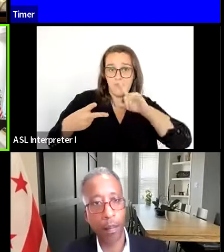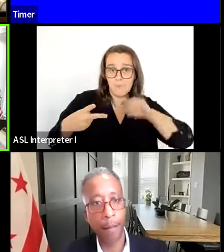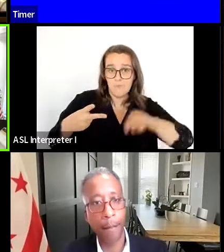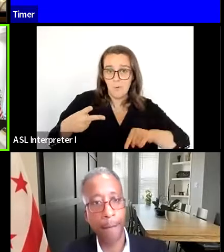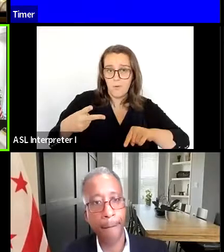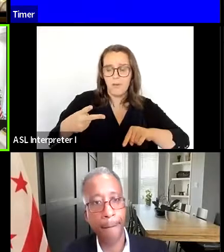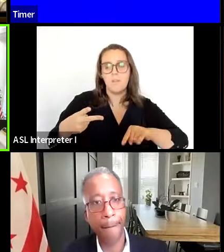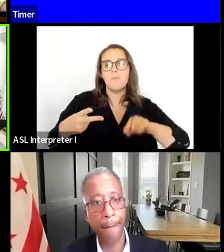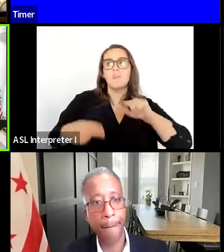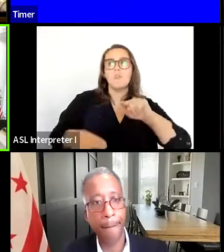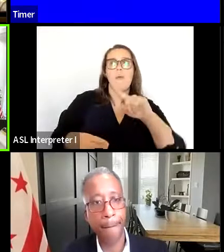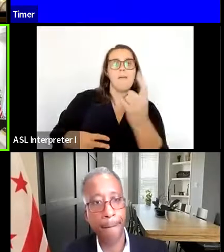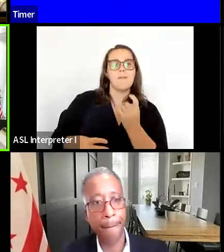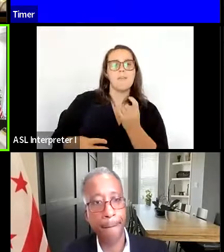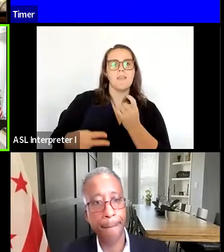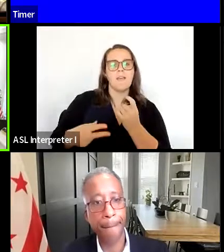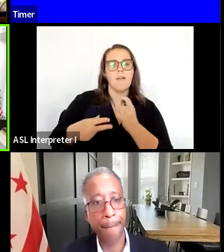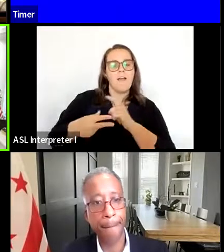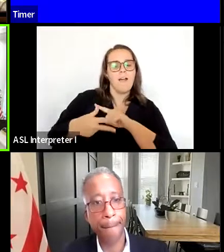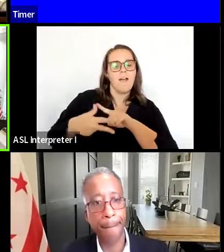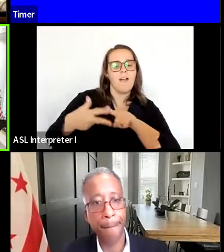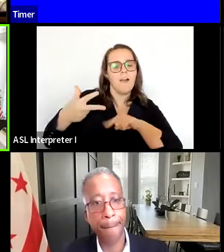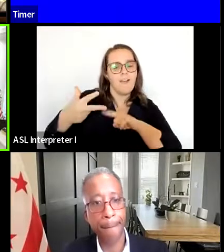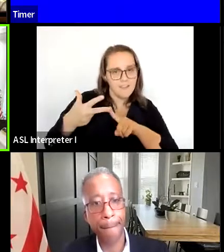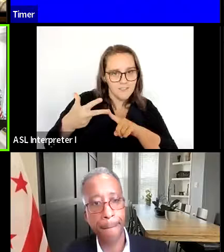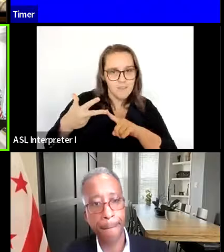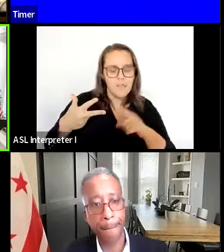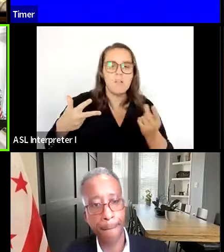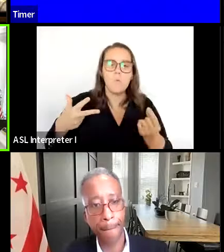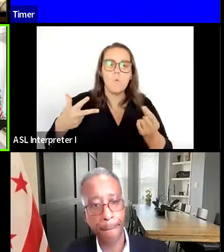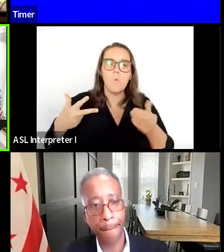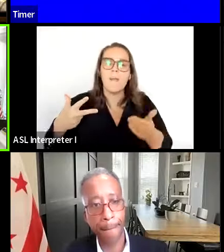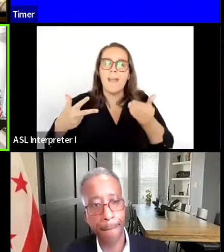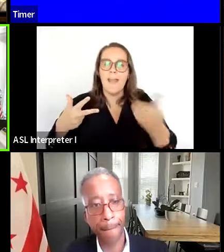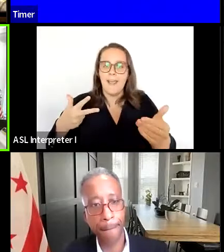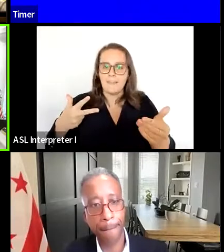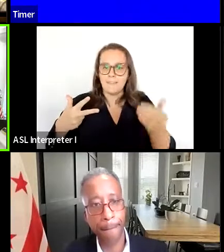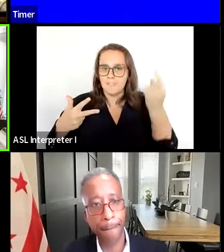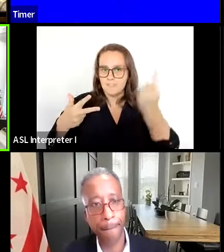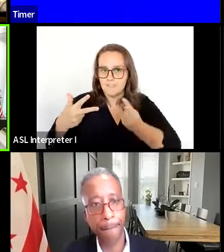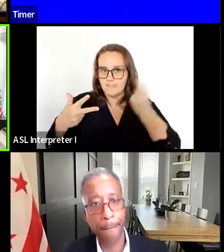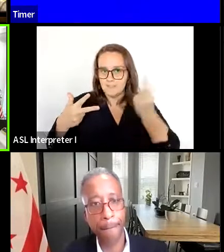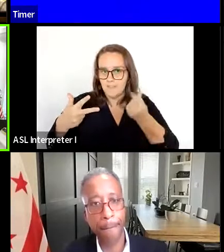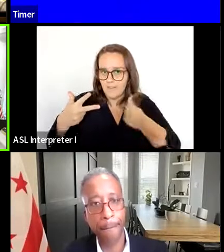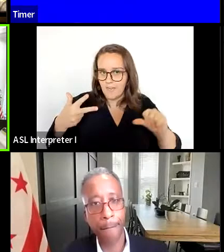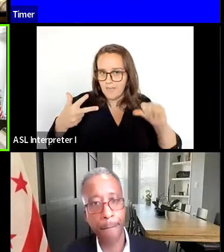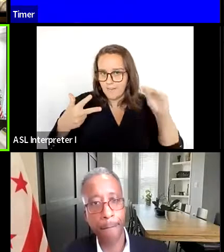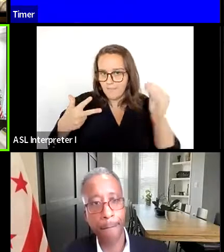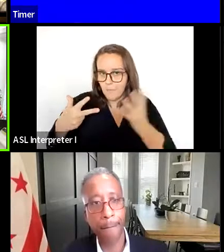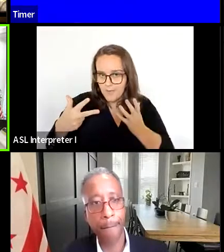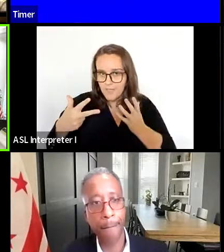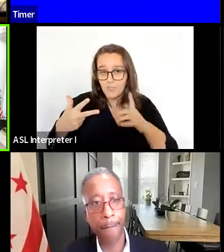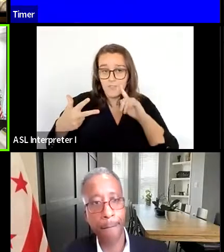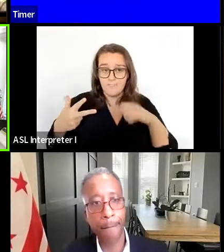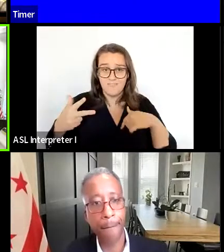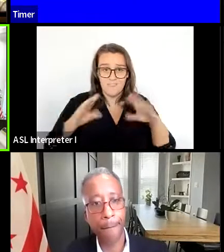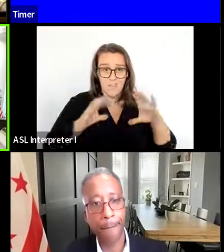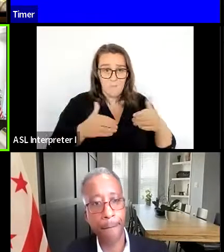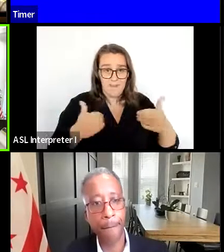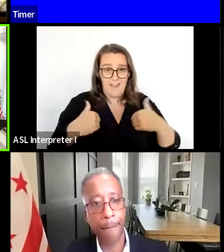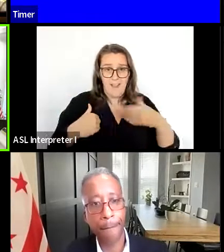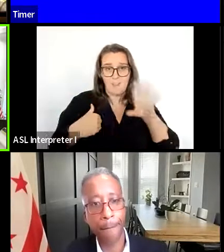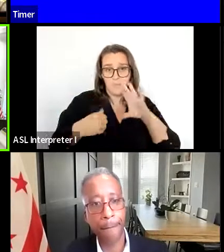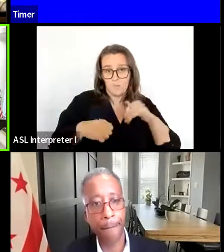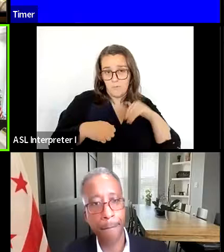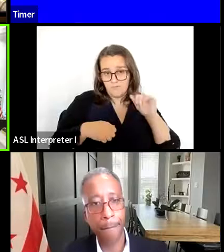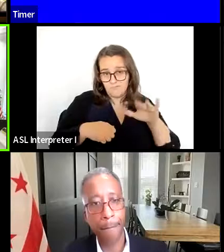what are the next steps that we're thinking about? And so any information that the committee has, we'd be happy to